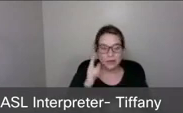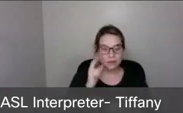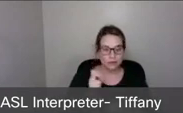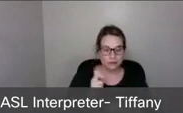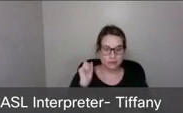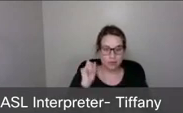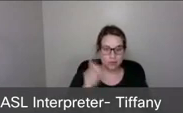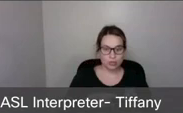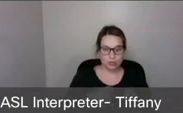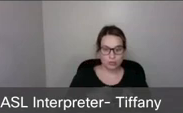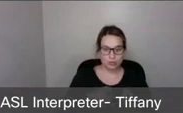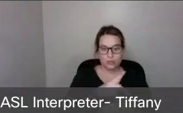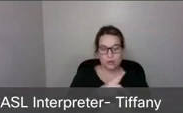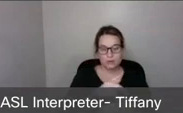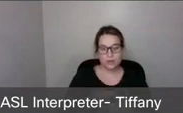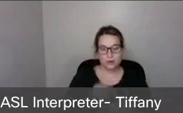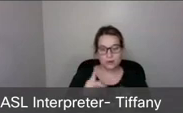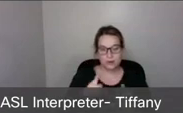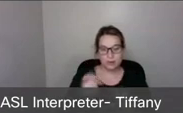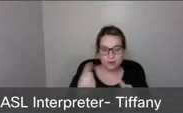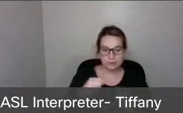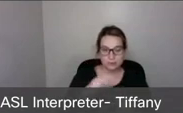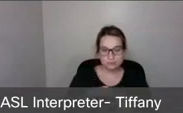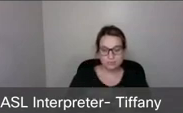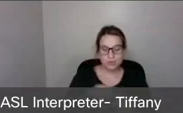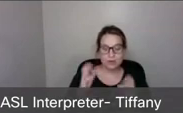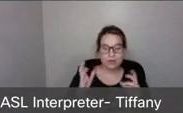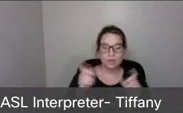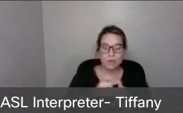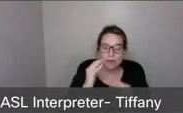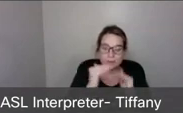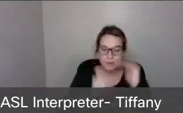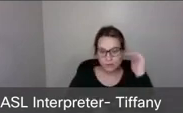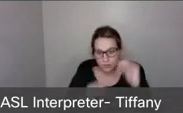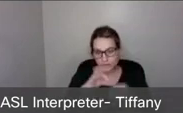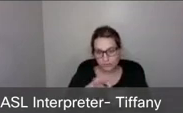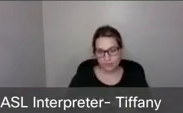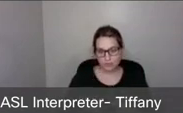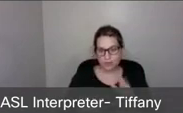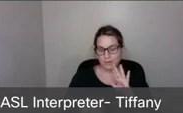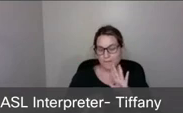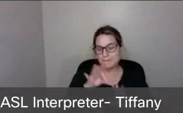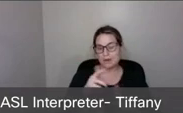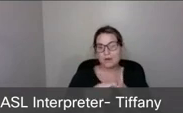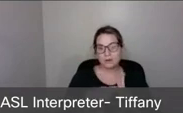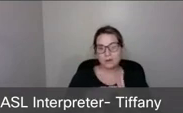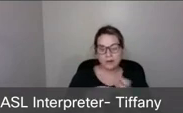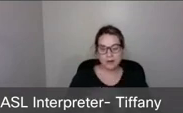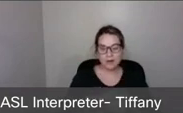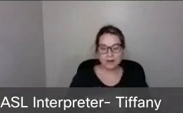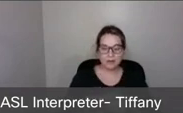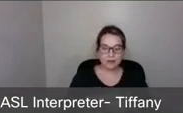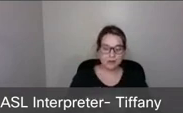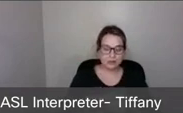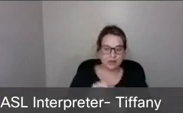low primary turnout. A small minority of voters will be choosing a representative for an area that covers more than half